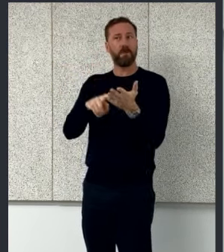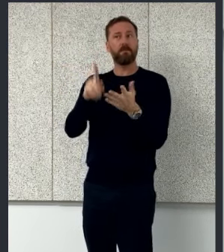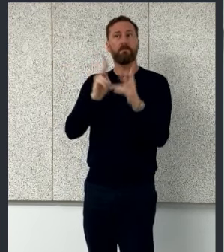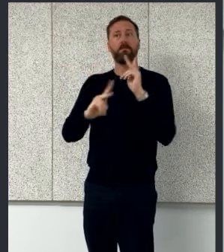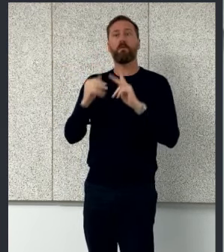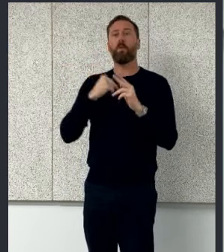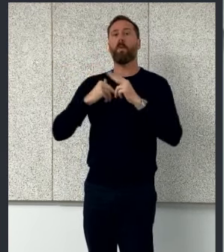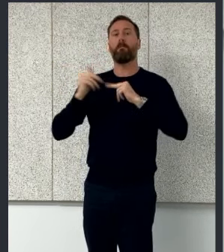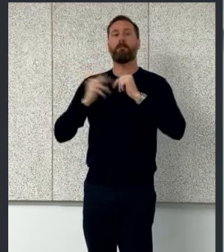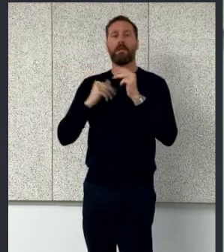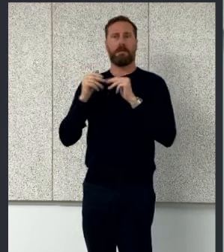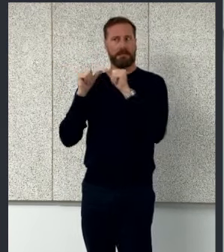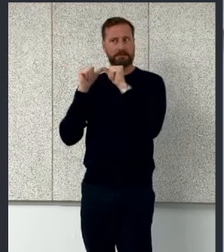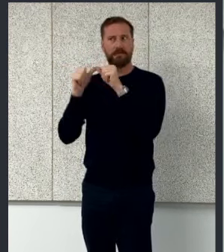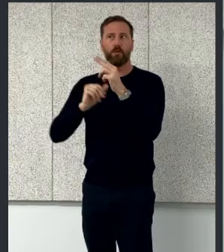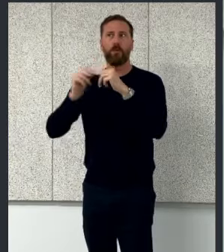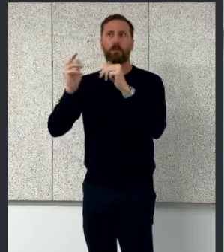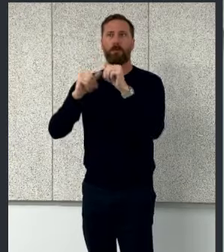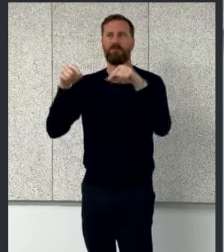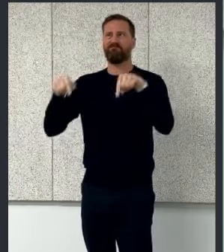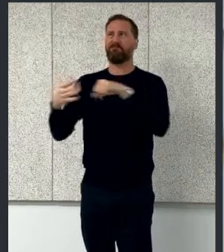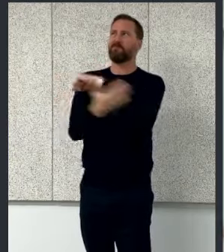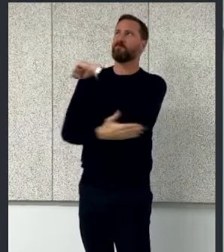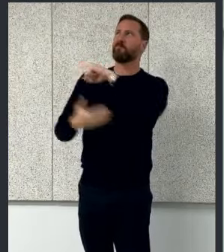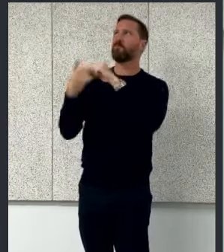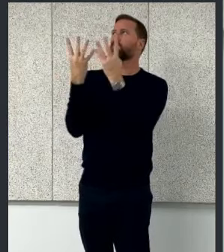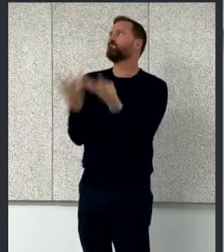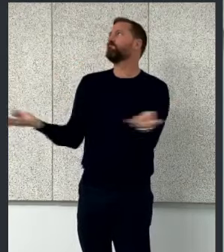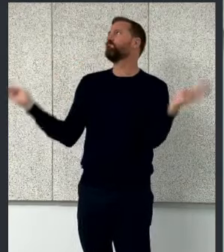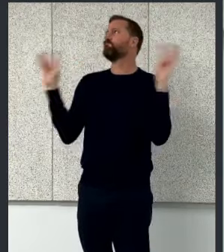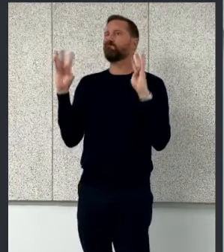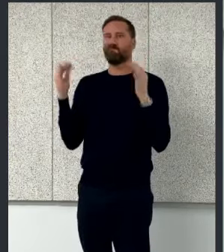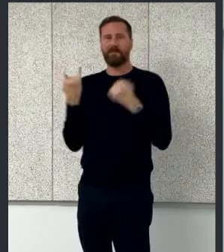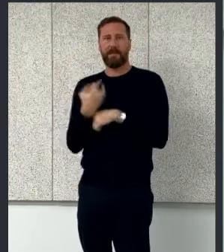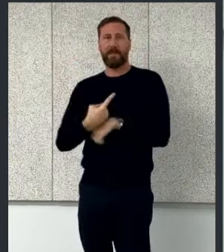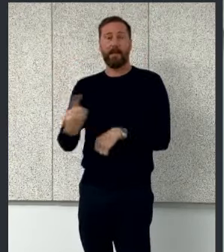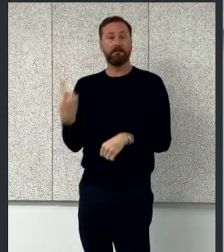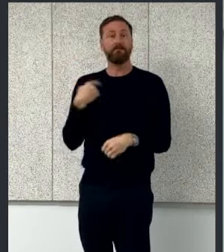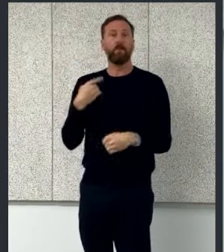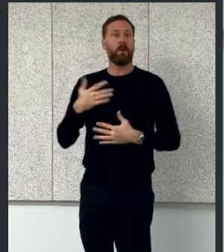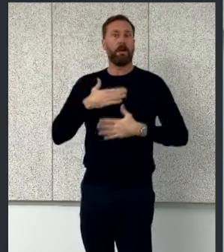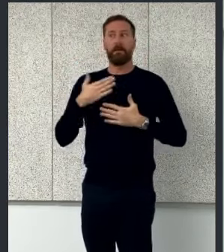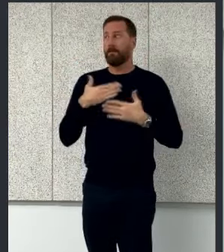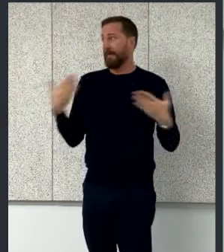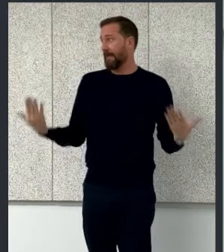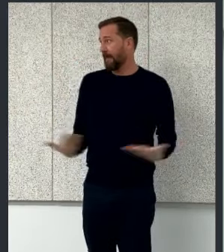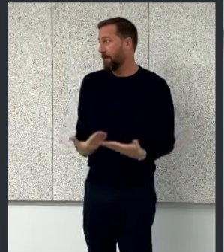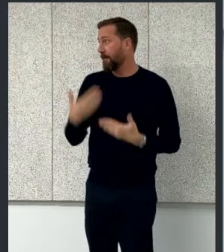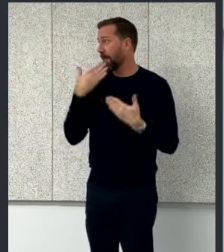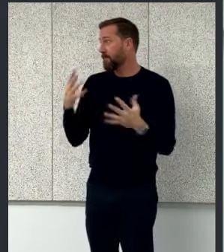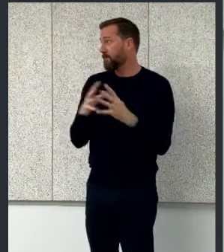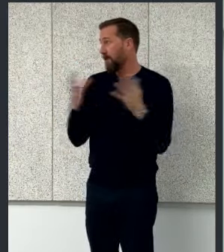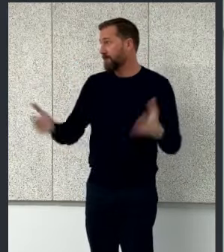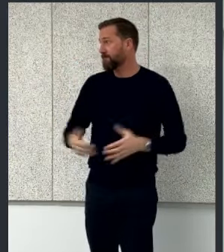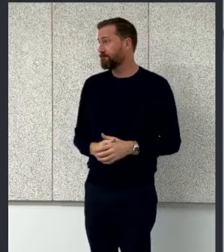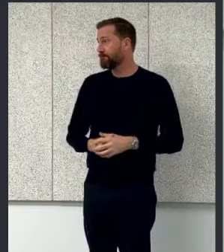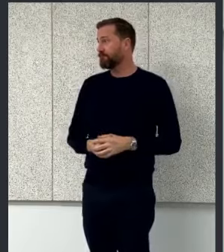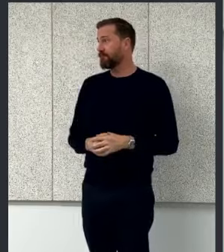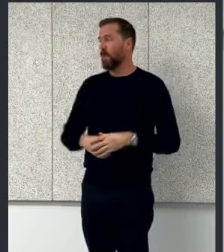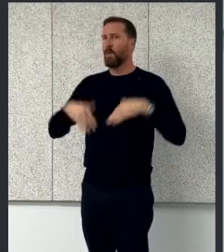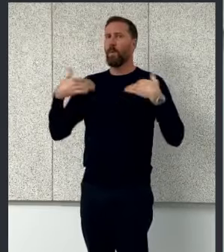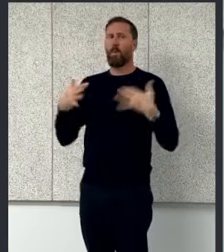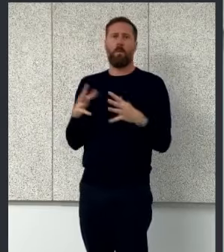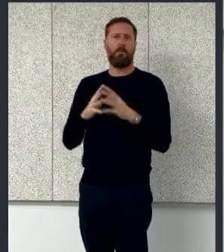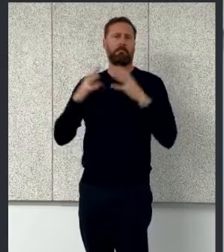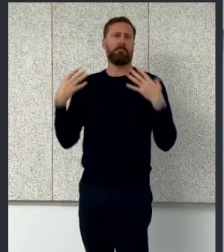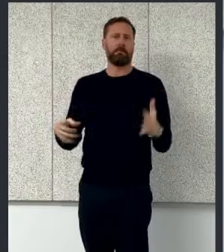we occupy today. We're so happy to be here. Thank you so much. We have a lot to talk about.